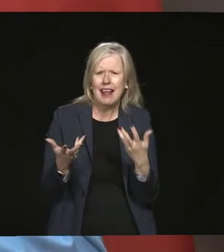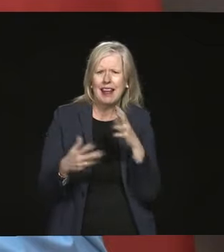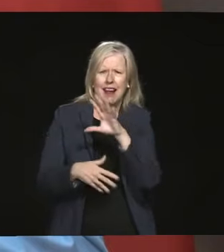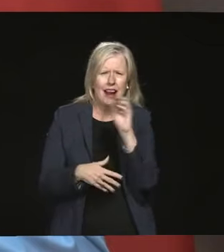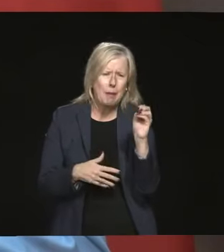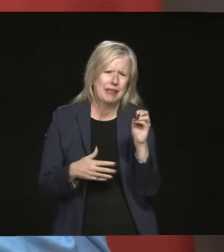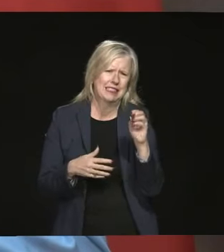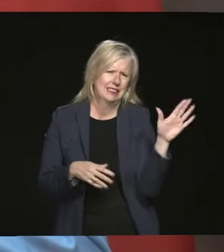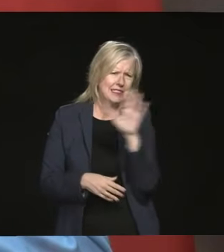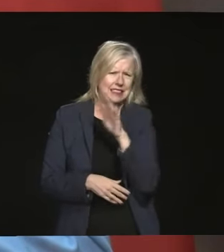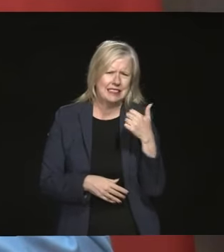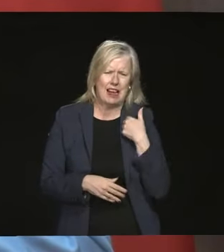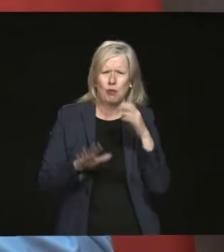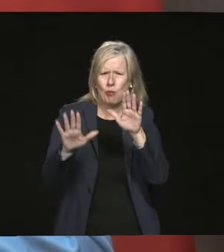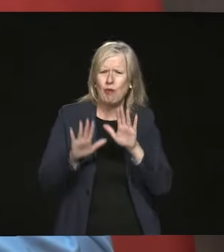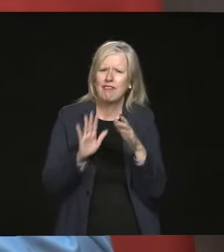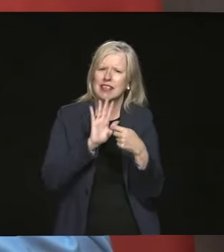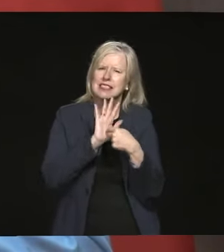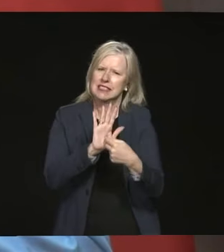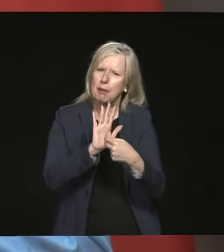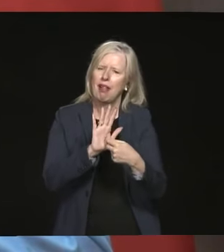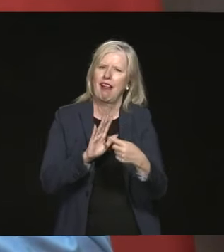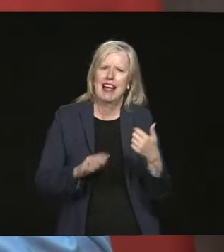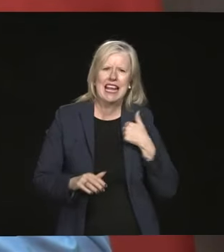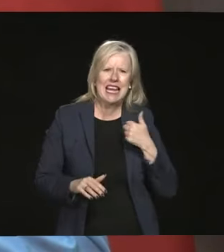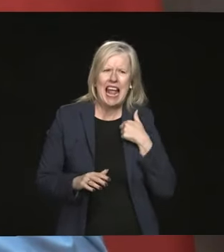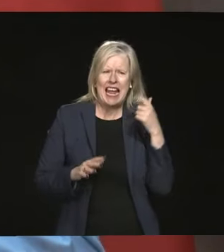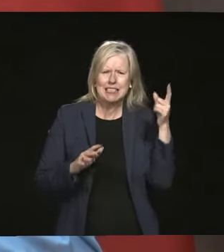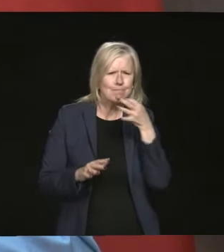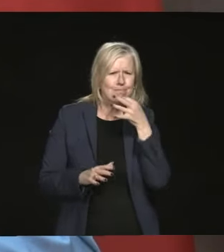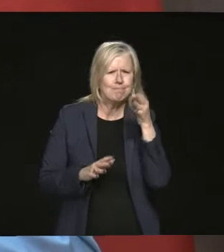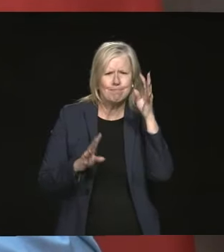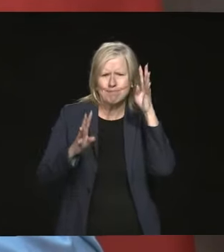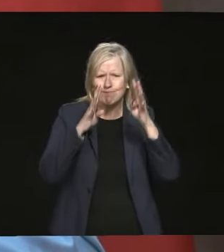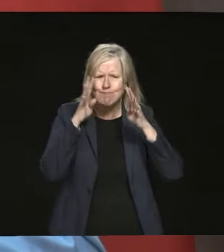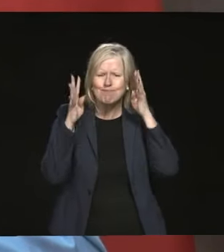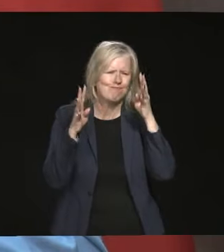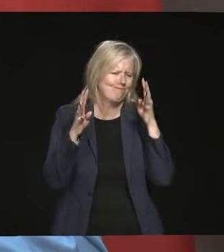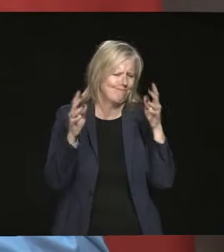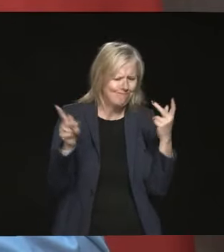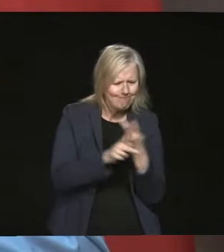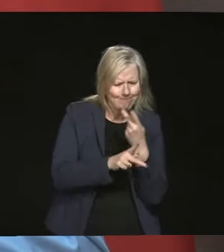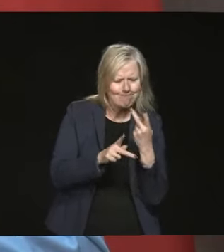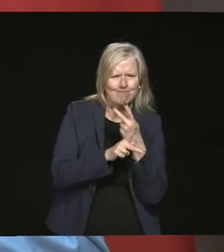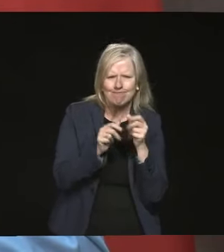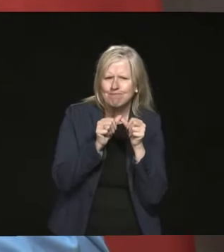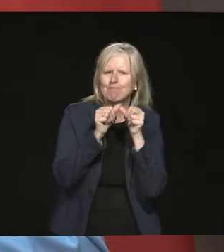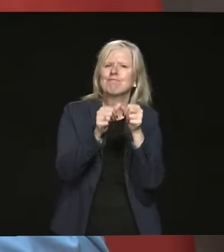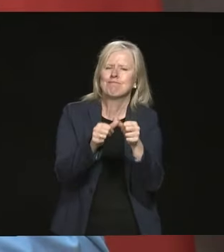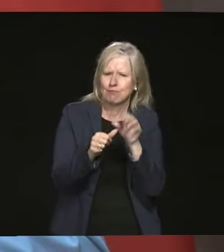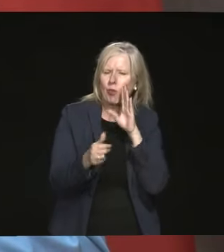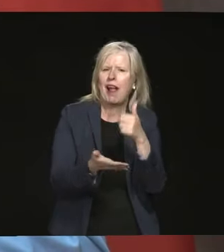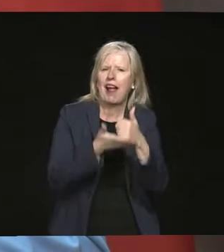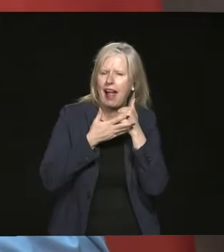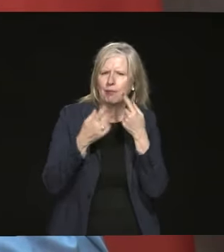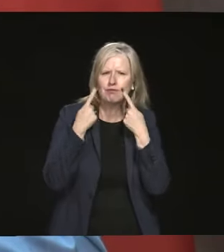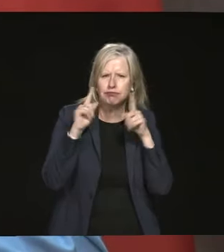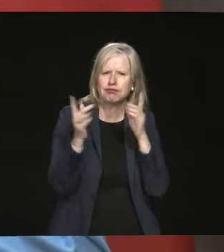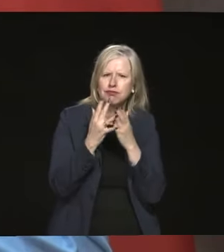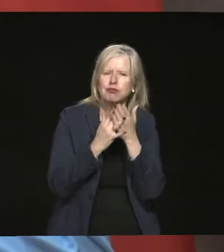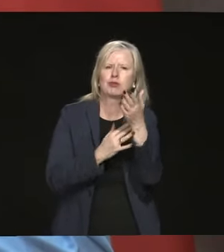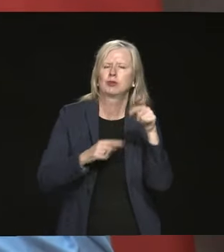the Canadian ingenuity and tenacity that will see us through this crisis.